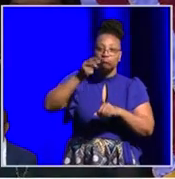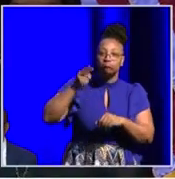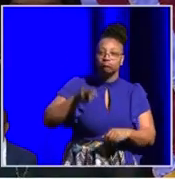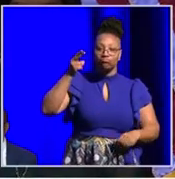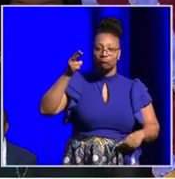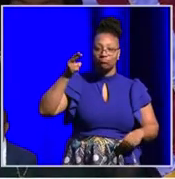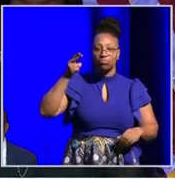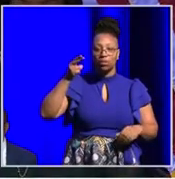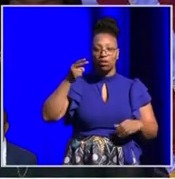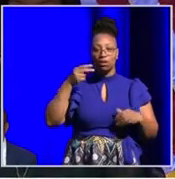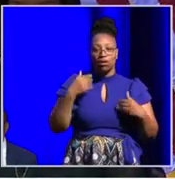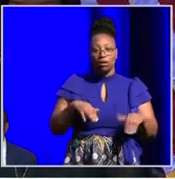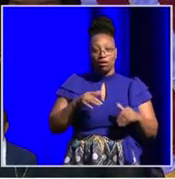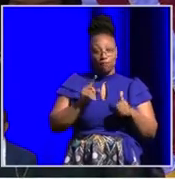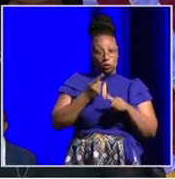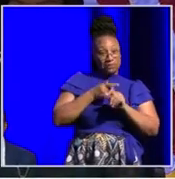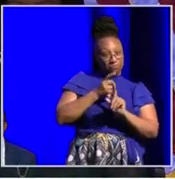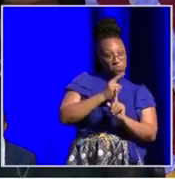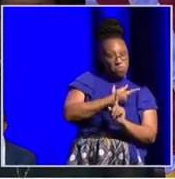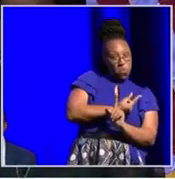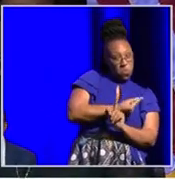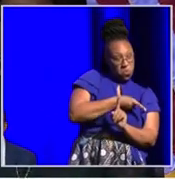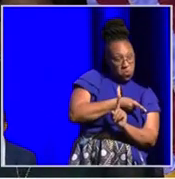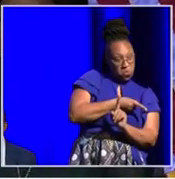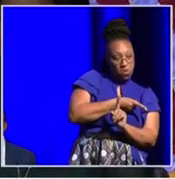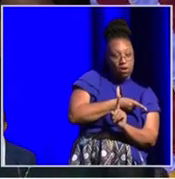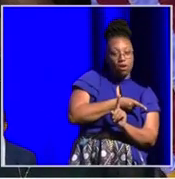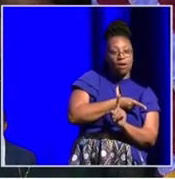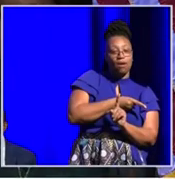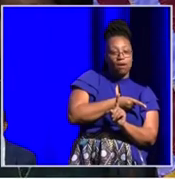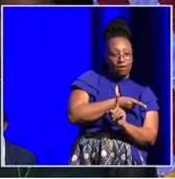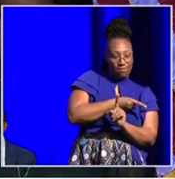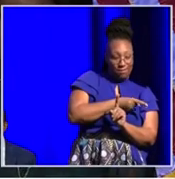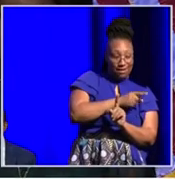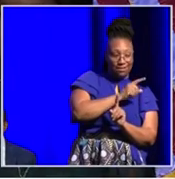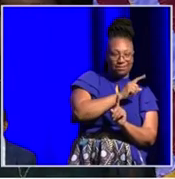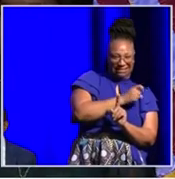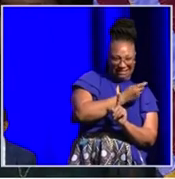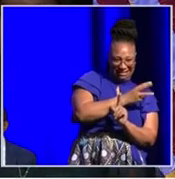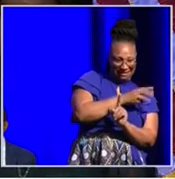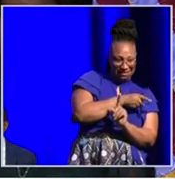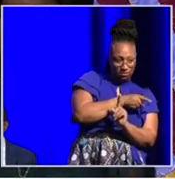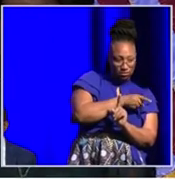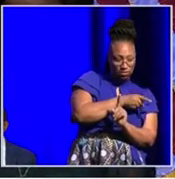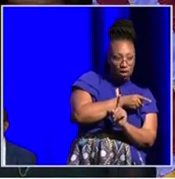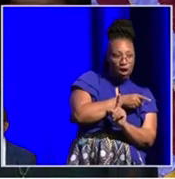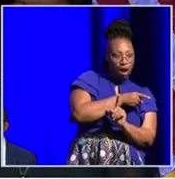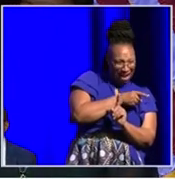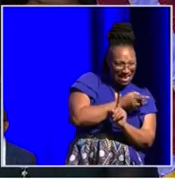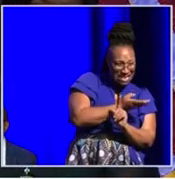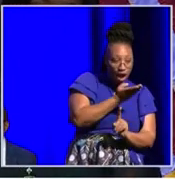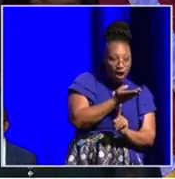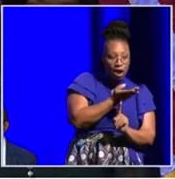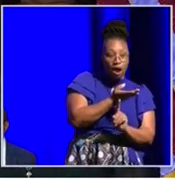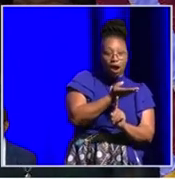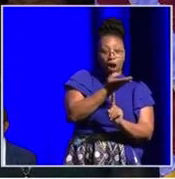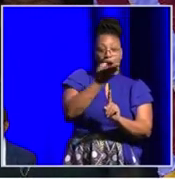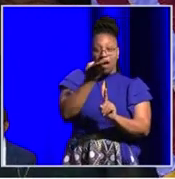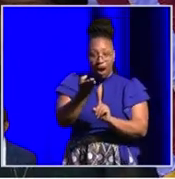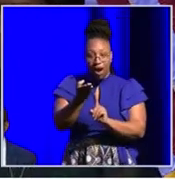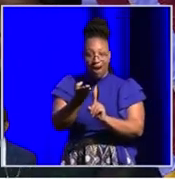Congress. The Senate held its second ever hearing on the bill, and the bill had a record number of